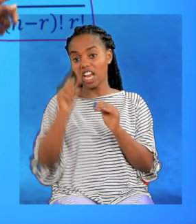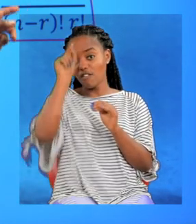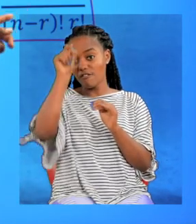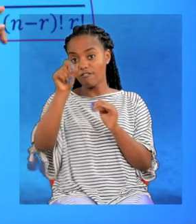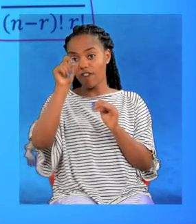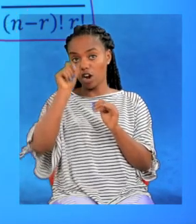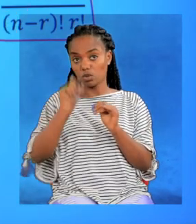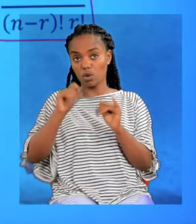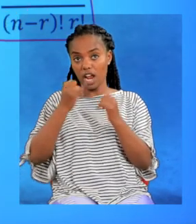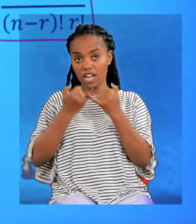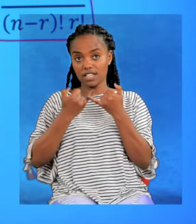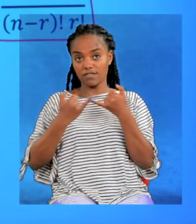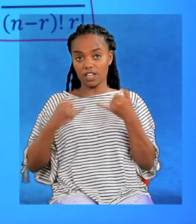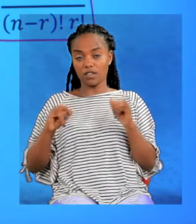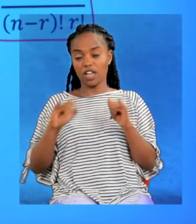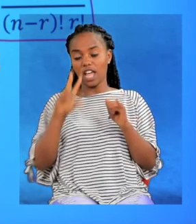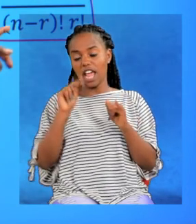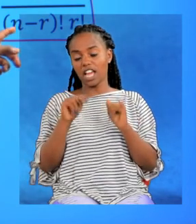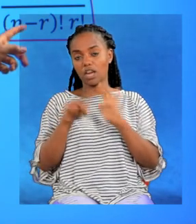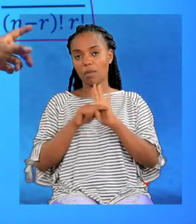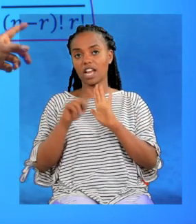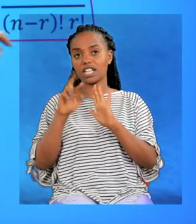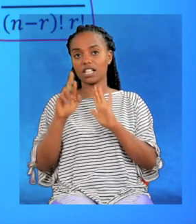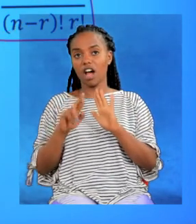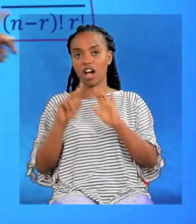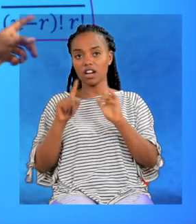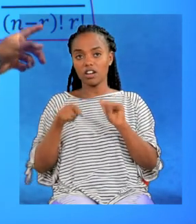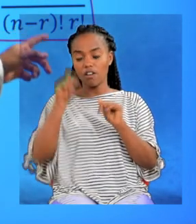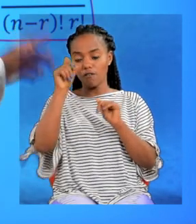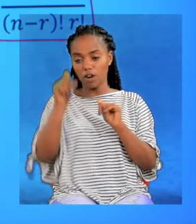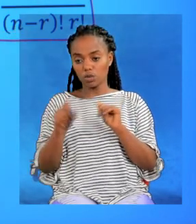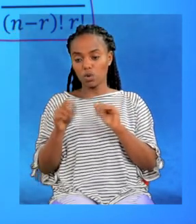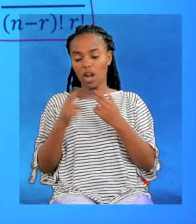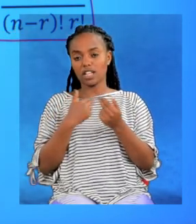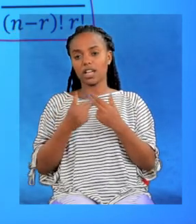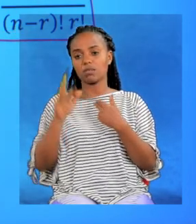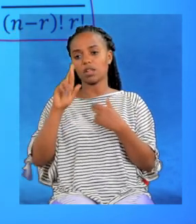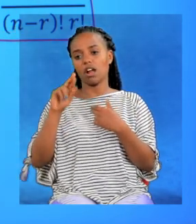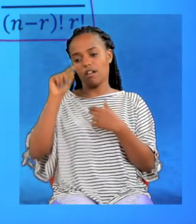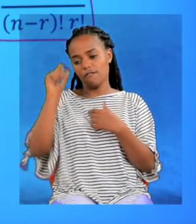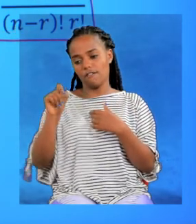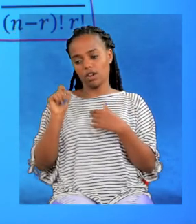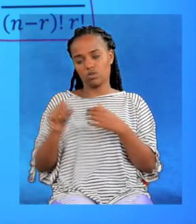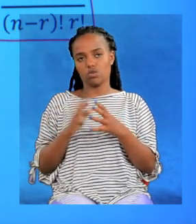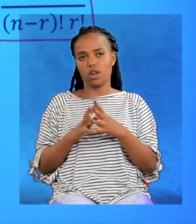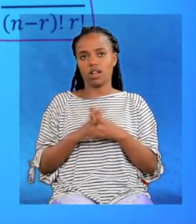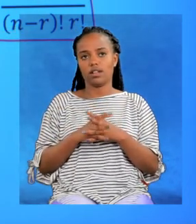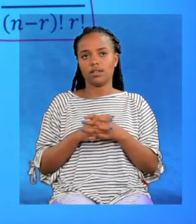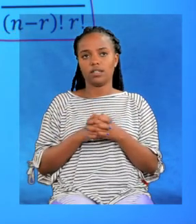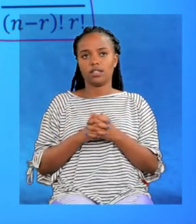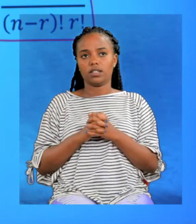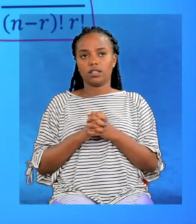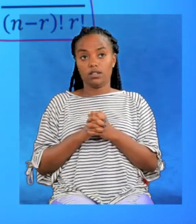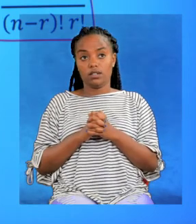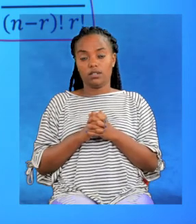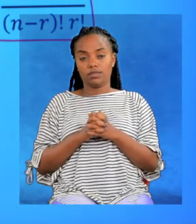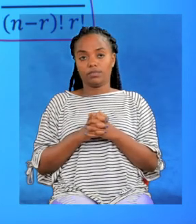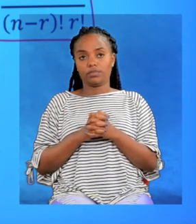factorial divided by n minus r factorial times r factorial. By the